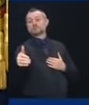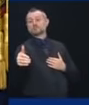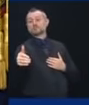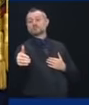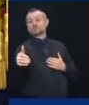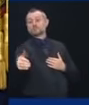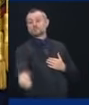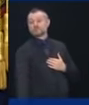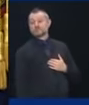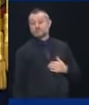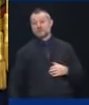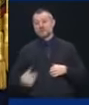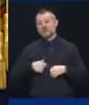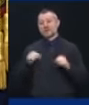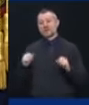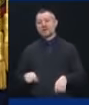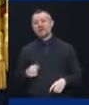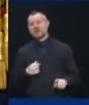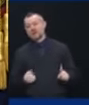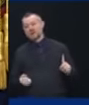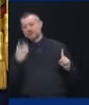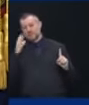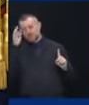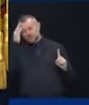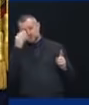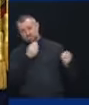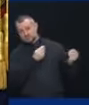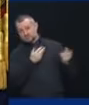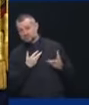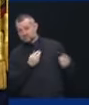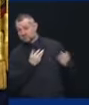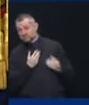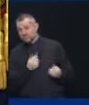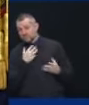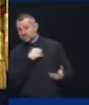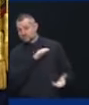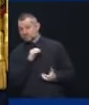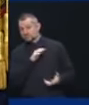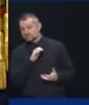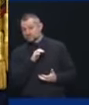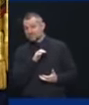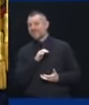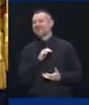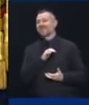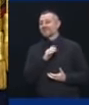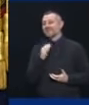the federal government now tells you will be available in the beginning of May,